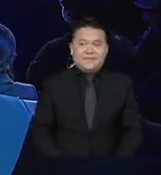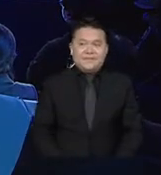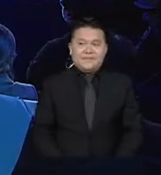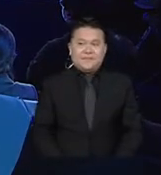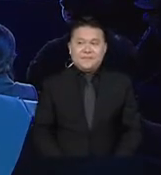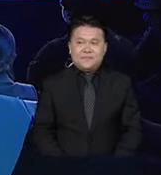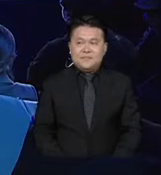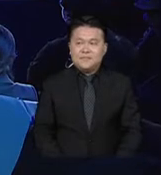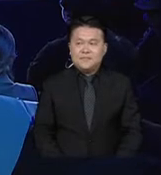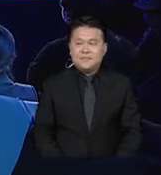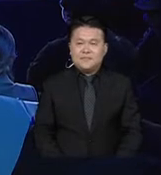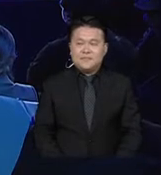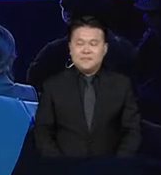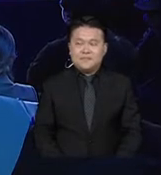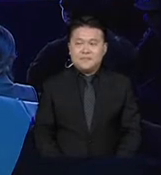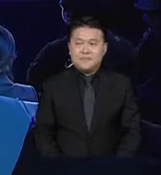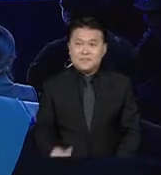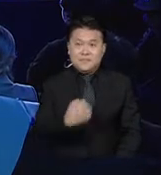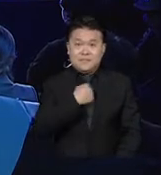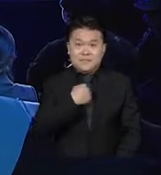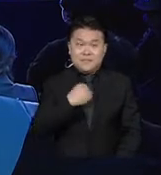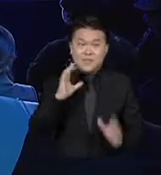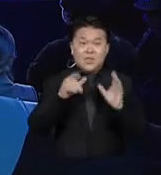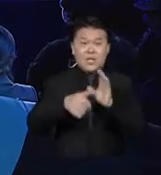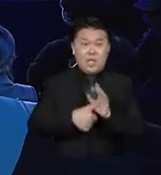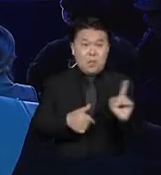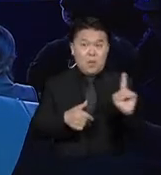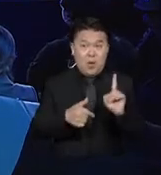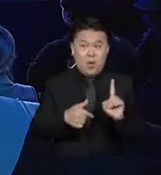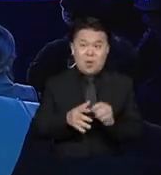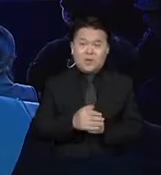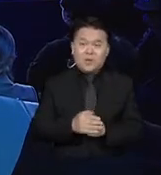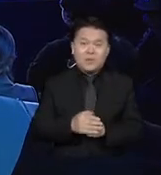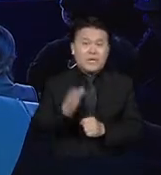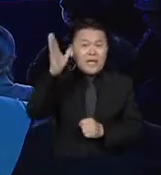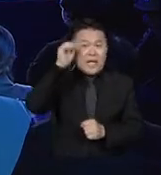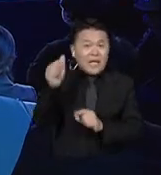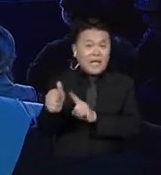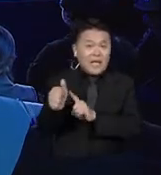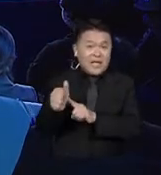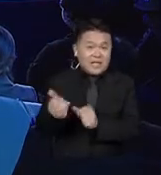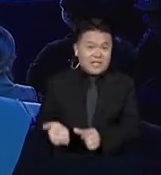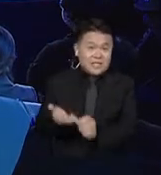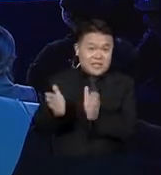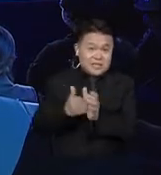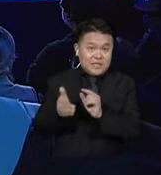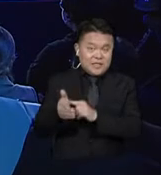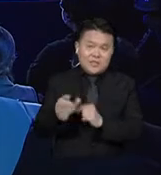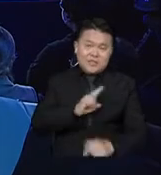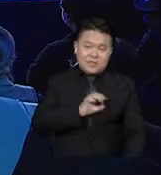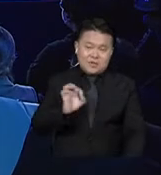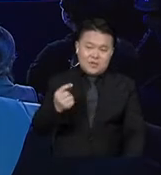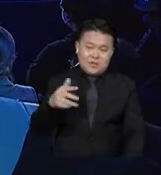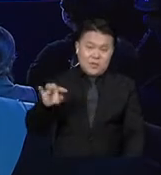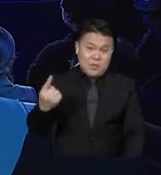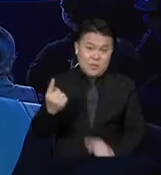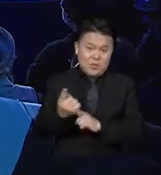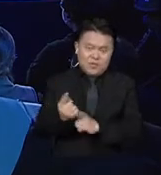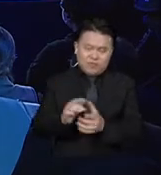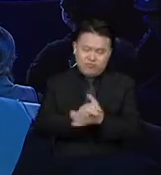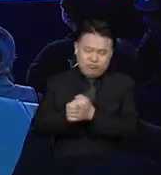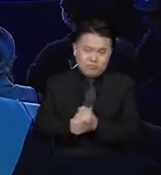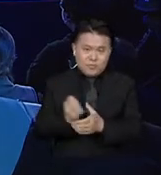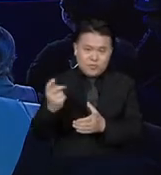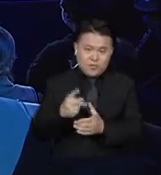My story begins with my childhood dog, Oreo. He was my best friend as a child, and Oreo and I, we loved to play